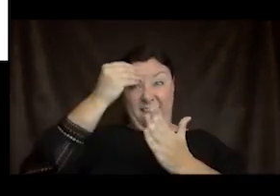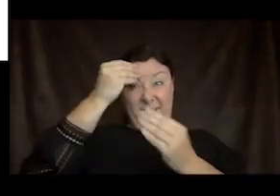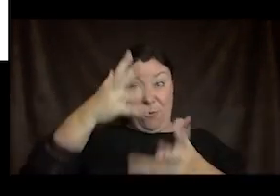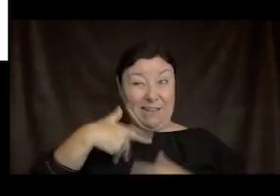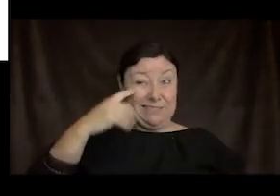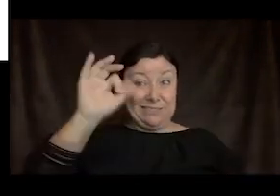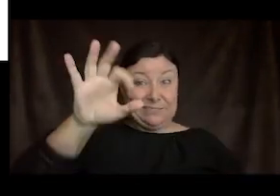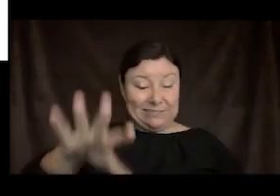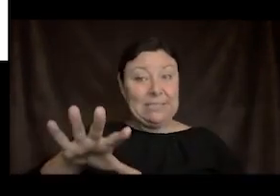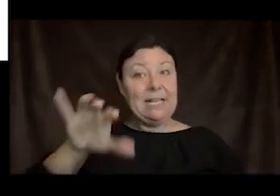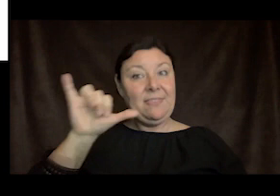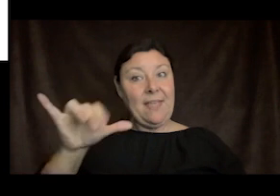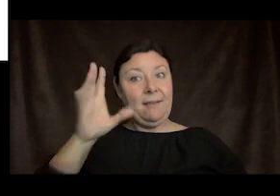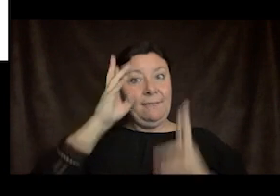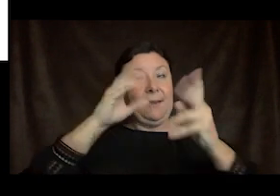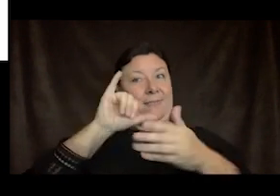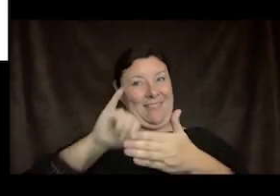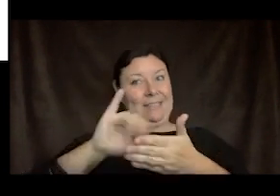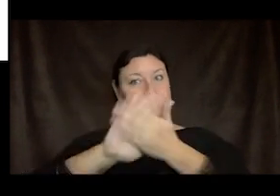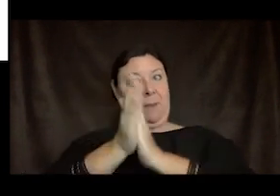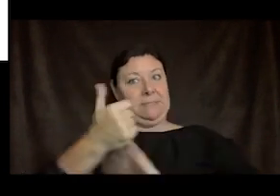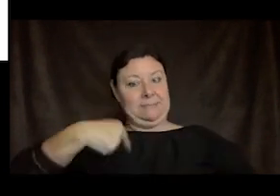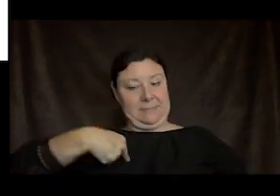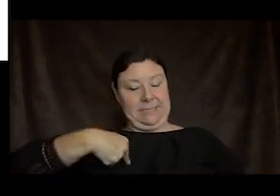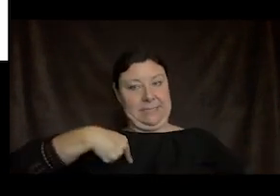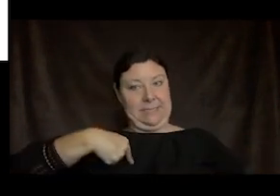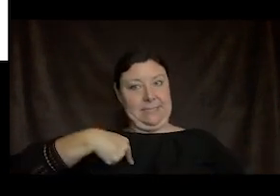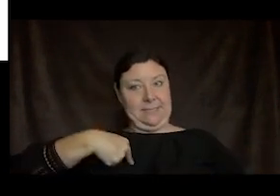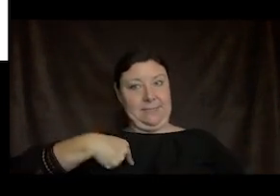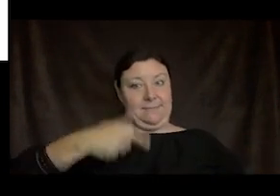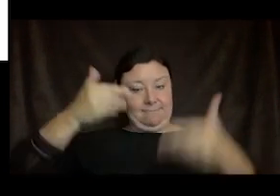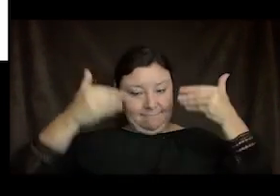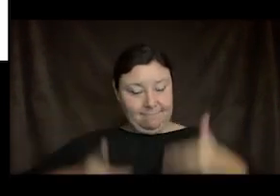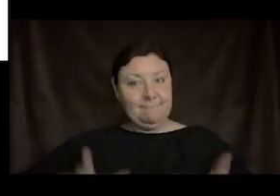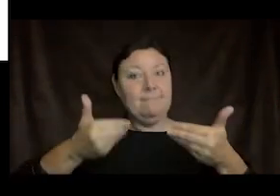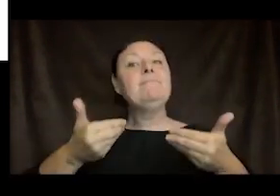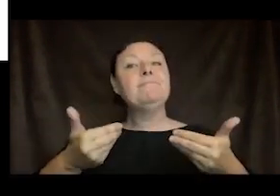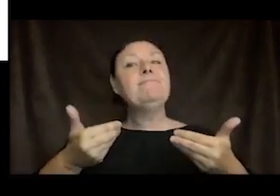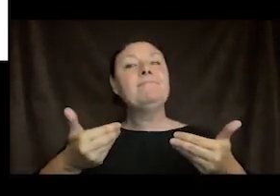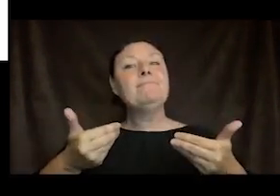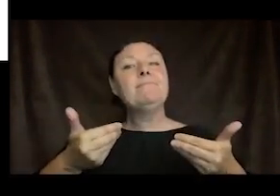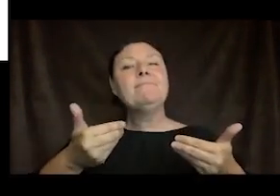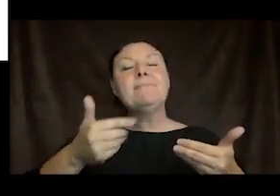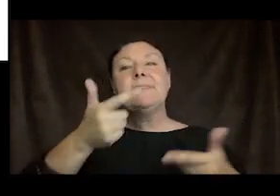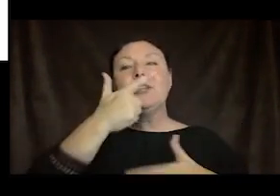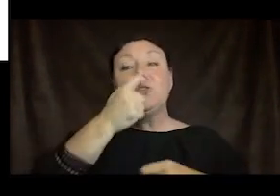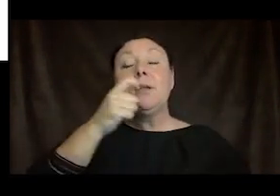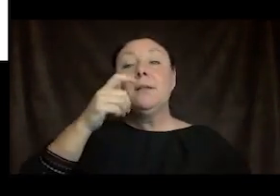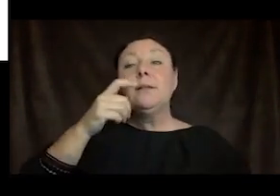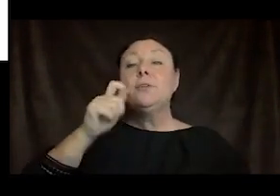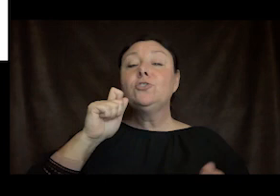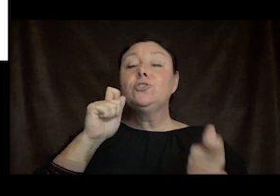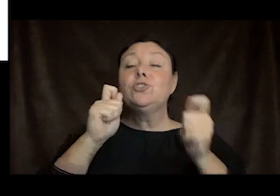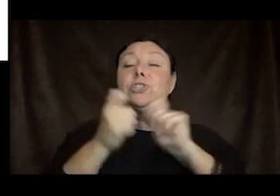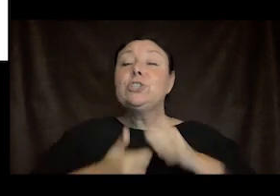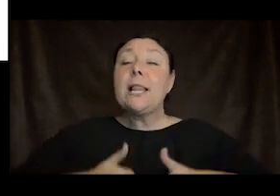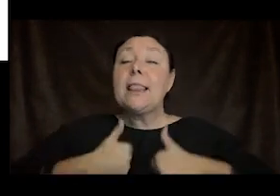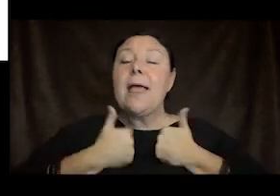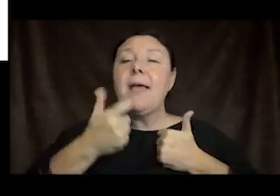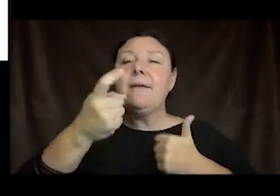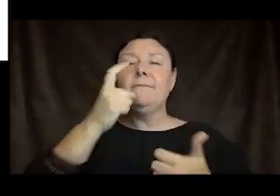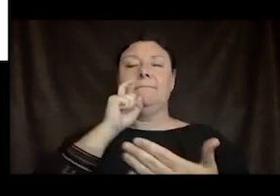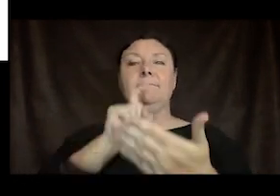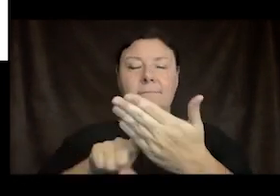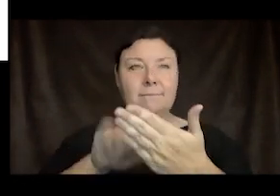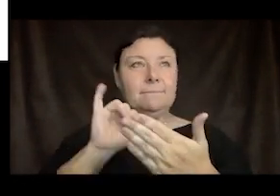I am. And at different places in my life, I find myself at an intersection where I'm impacted